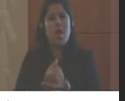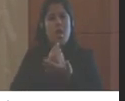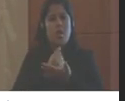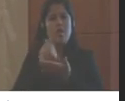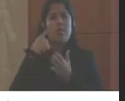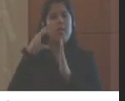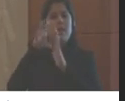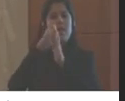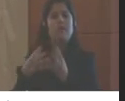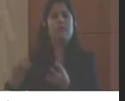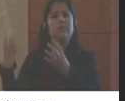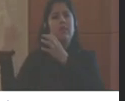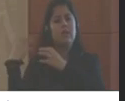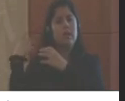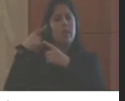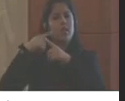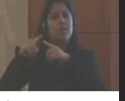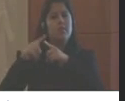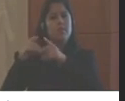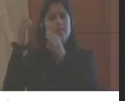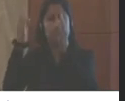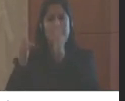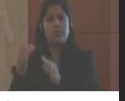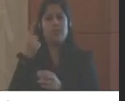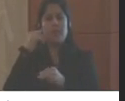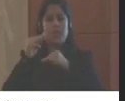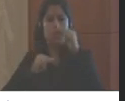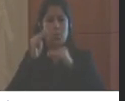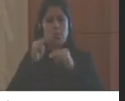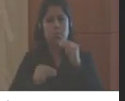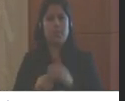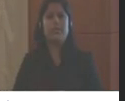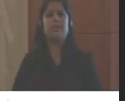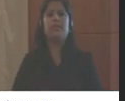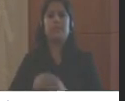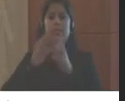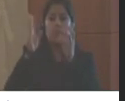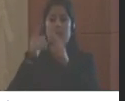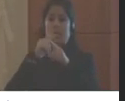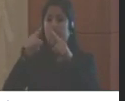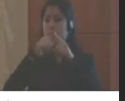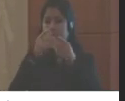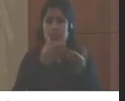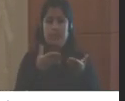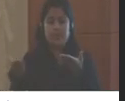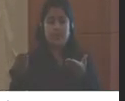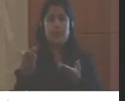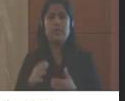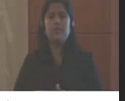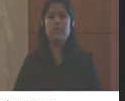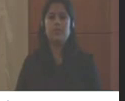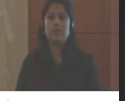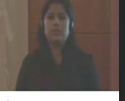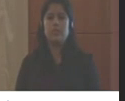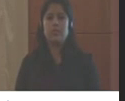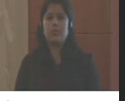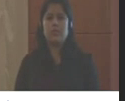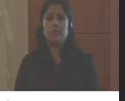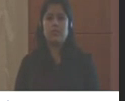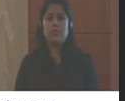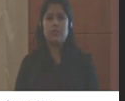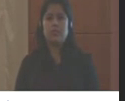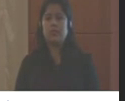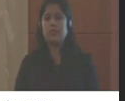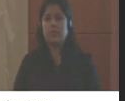help us reduce the financial burden of prevention and reconstruction. Amongst the actions that we are disseminating,